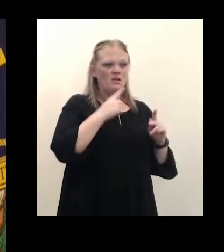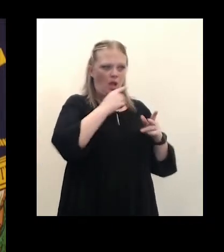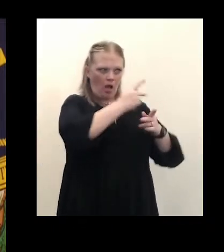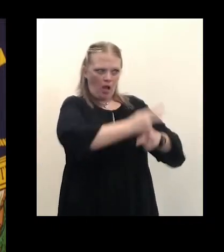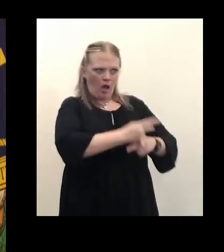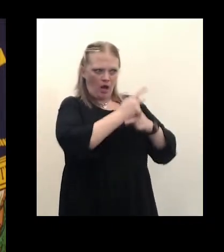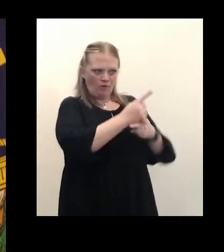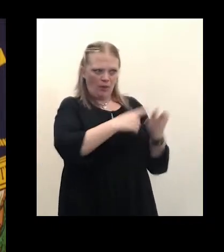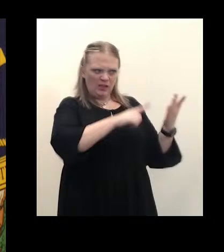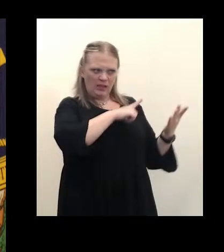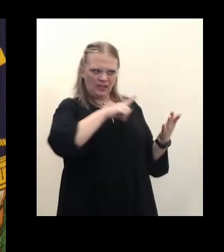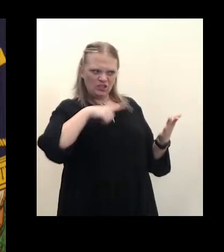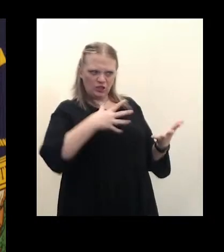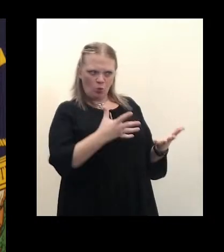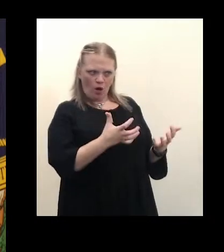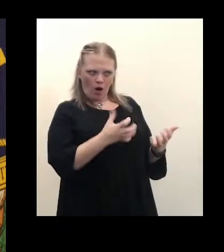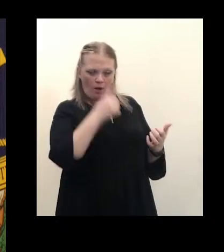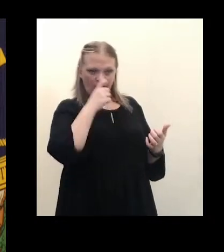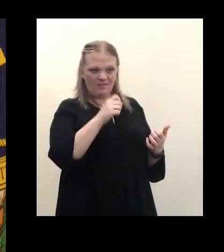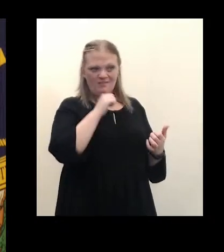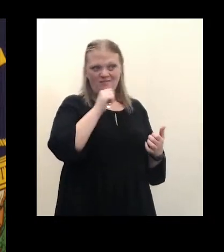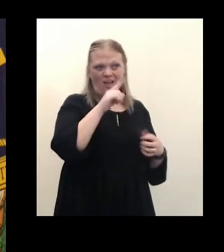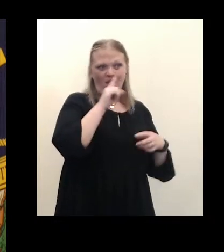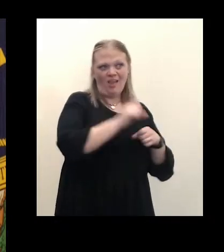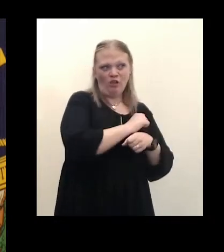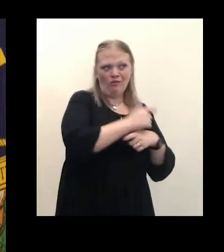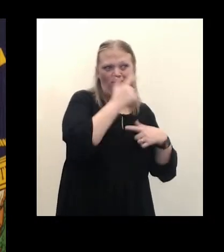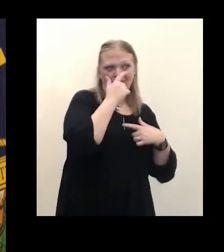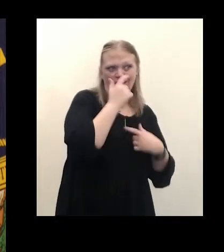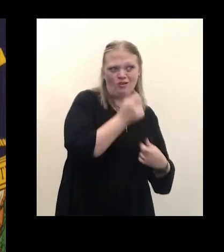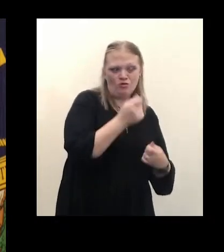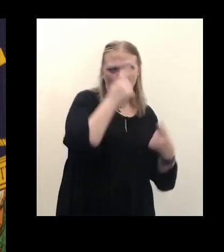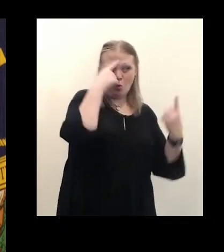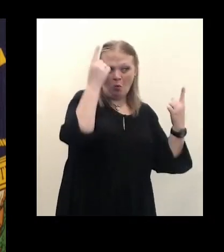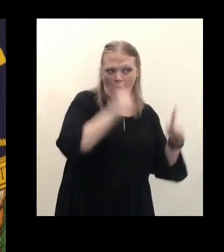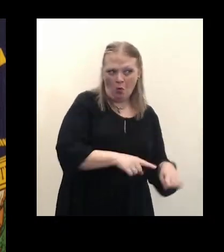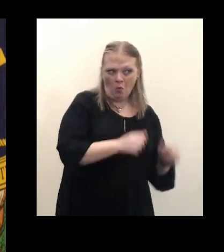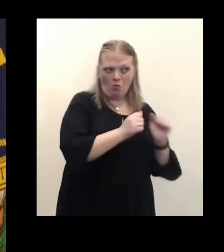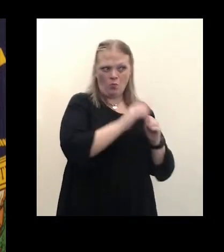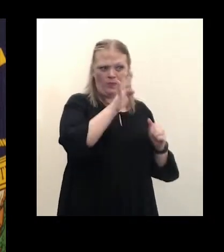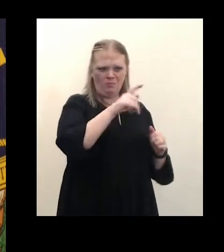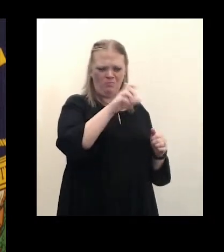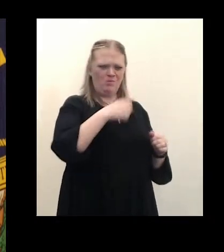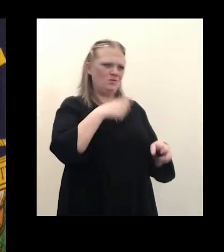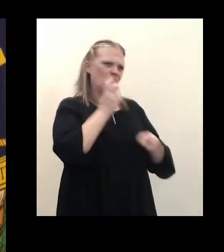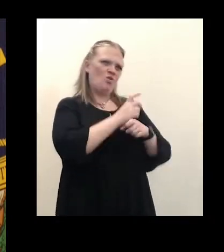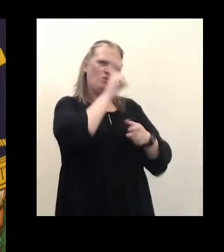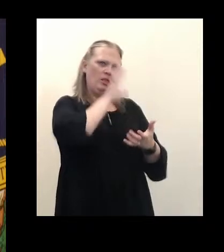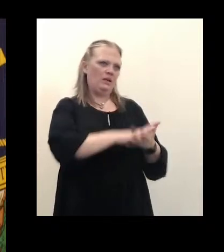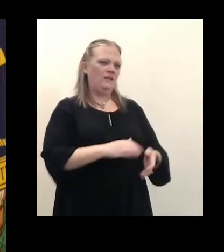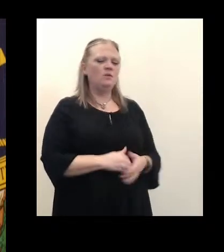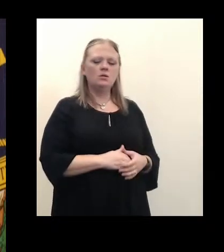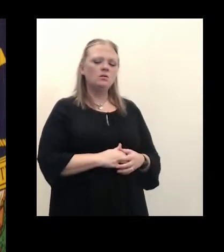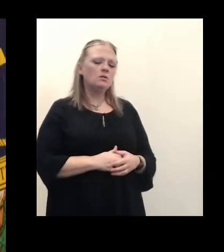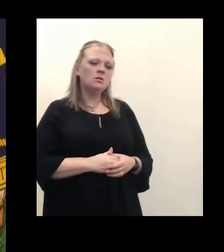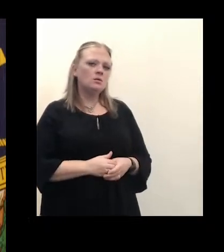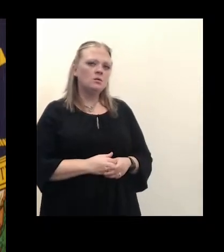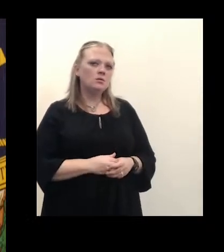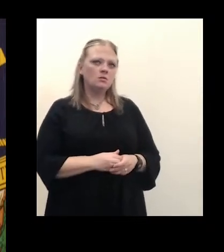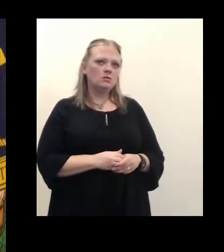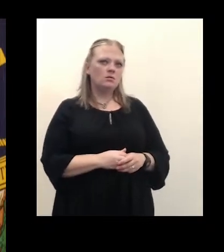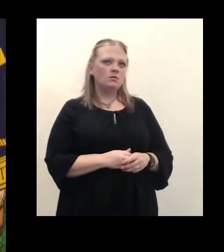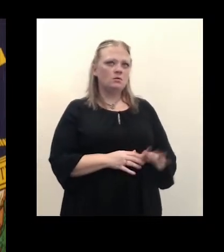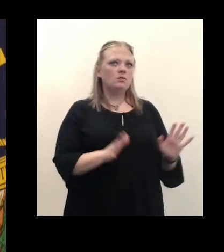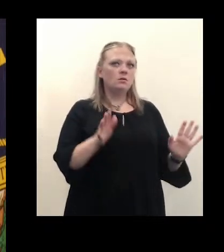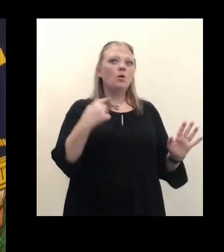wants, because they may not actually are interested in getting a deal done with the bills, which I find hard to believe. But we're